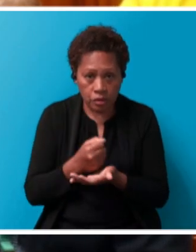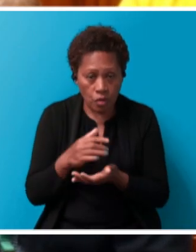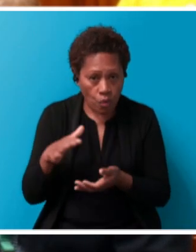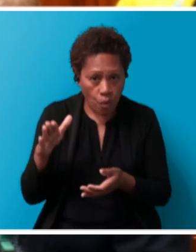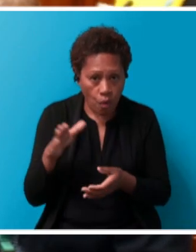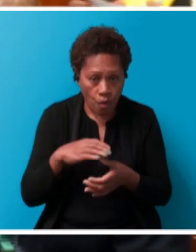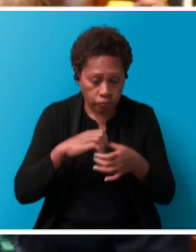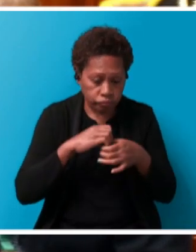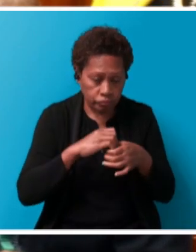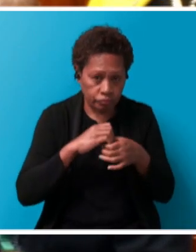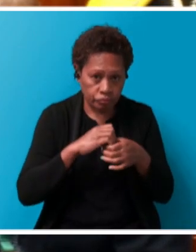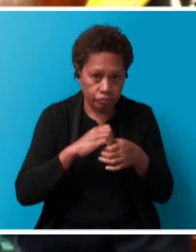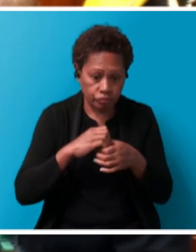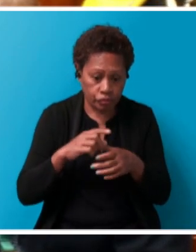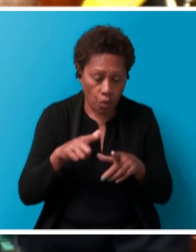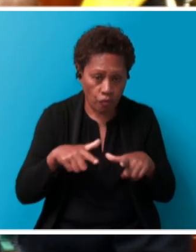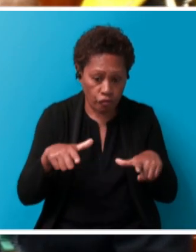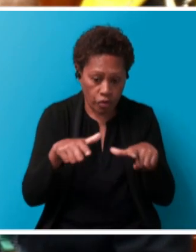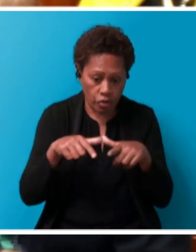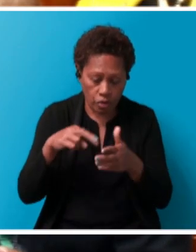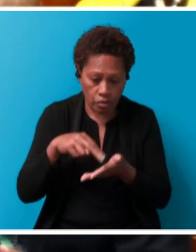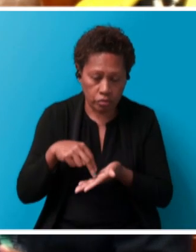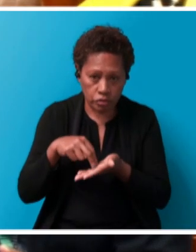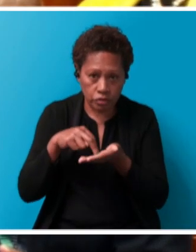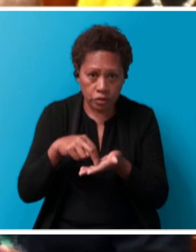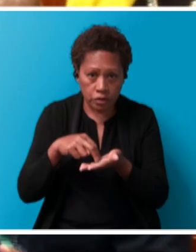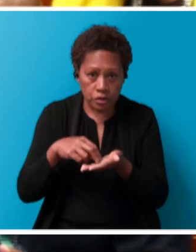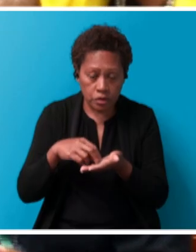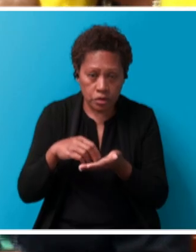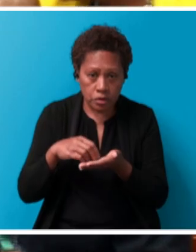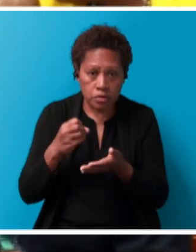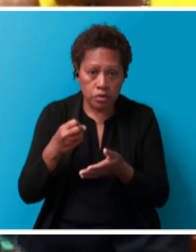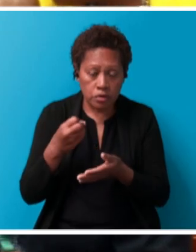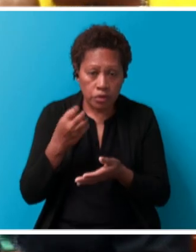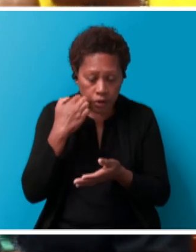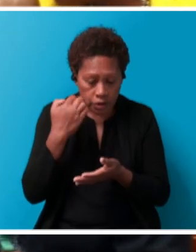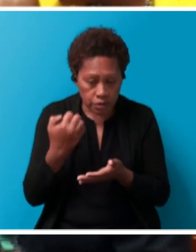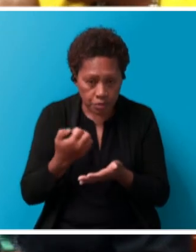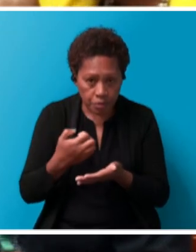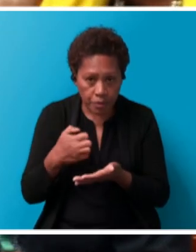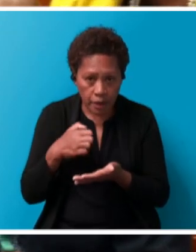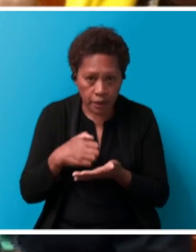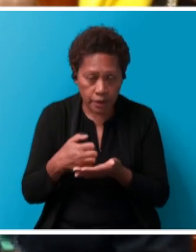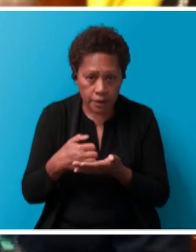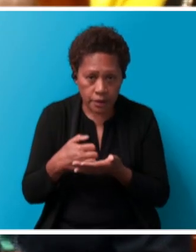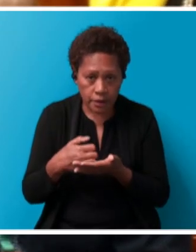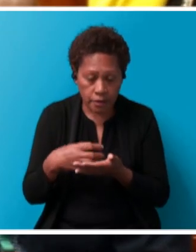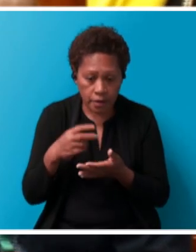with local standards and specifications. STARSI expected to be commissioned by the first quarter